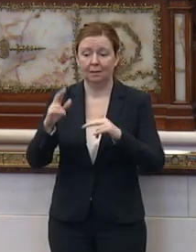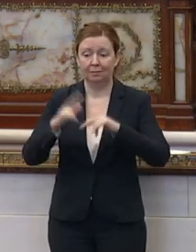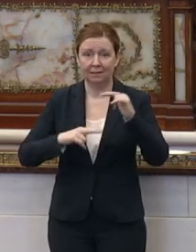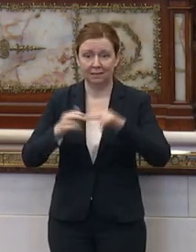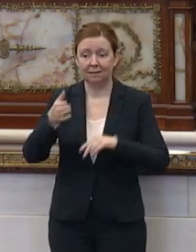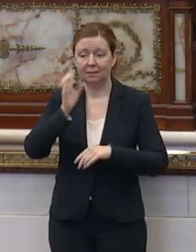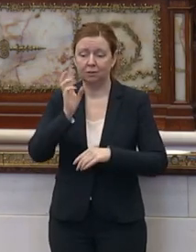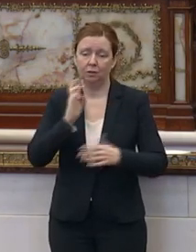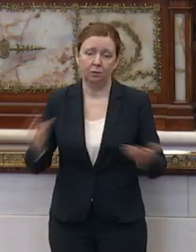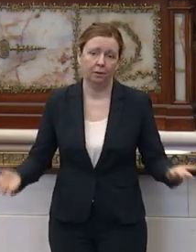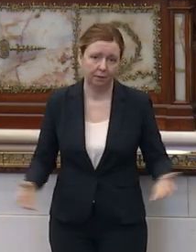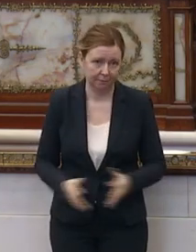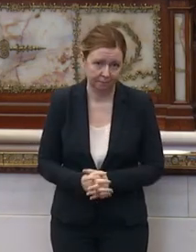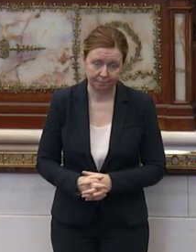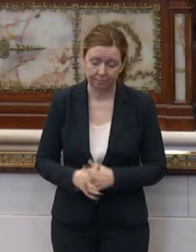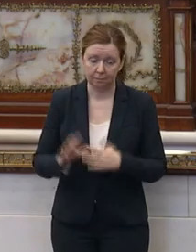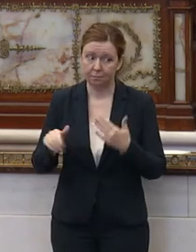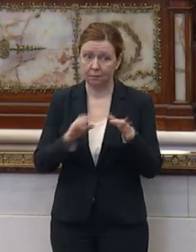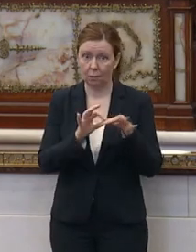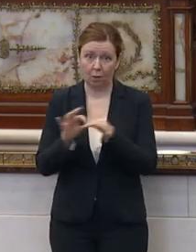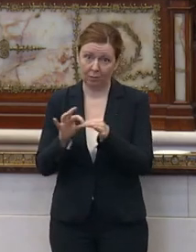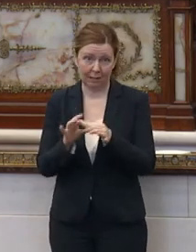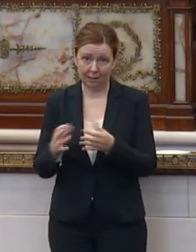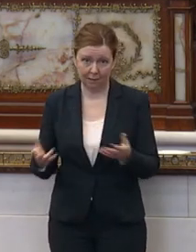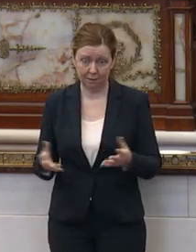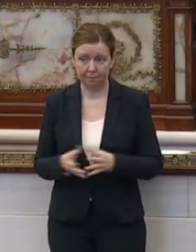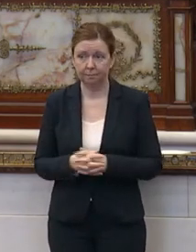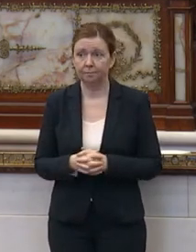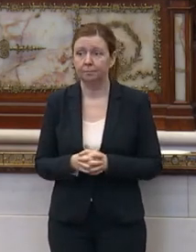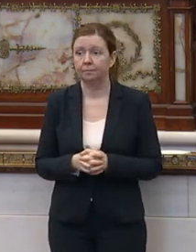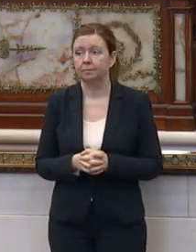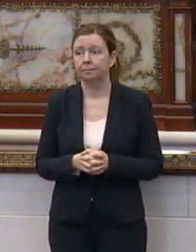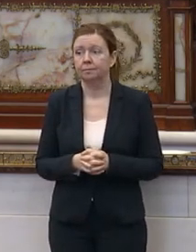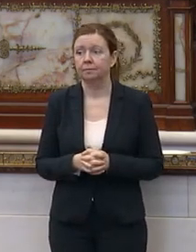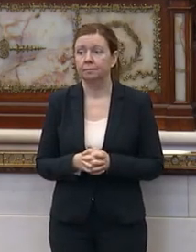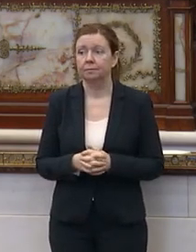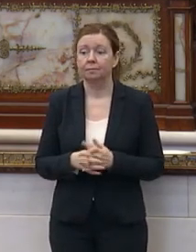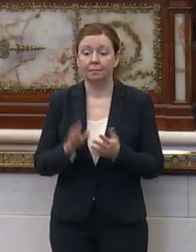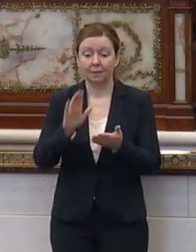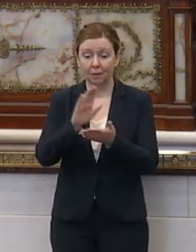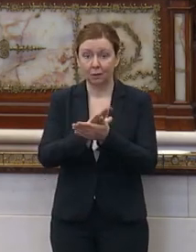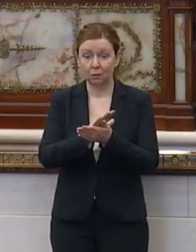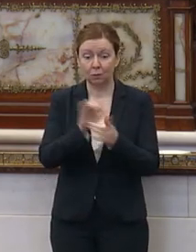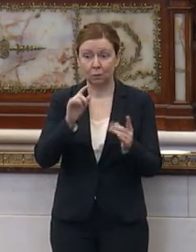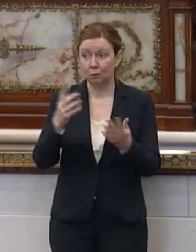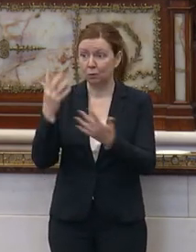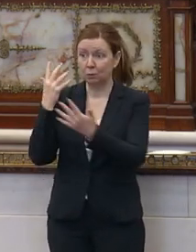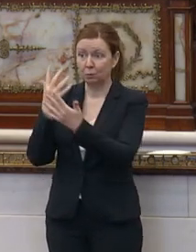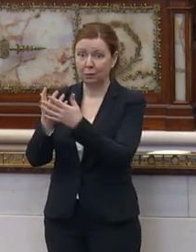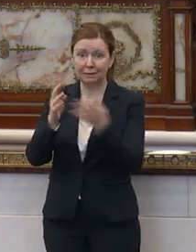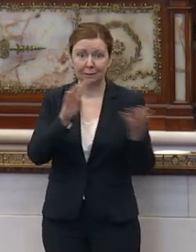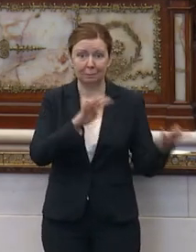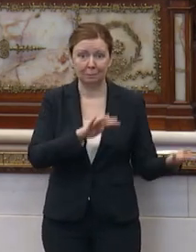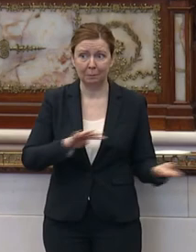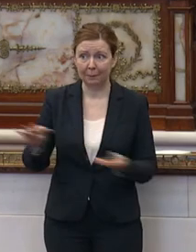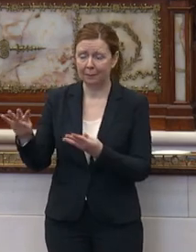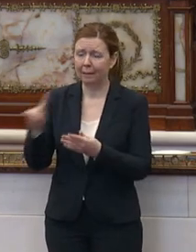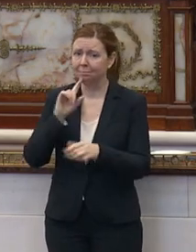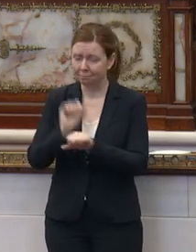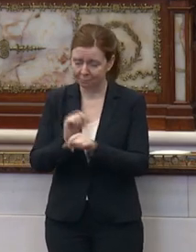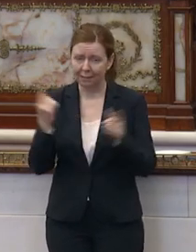and drinking water. They are all related, because the school to prison pipeline is a real